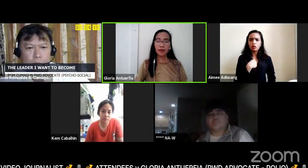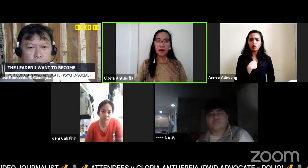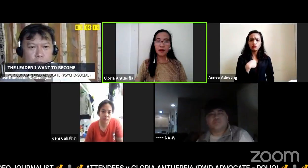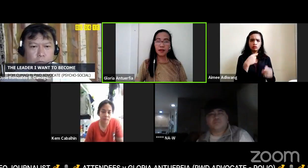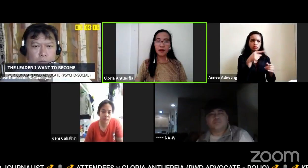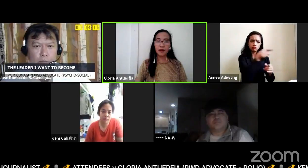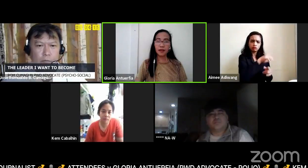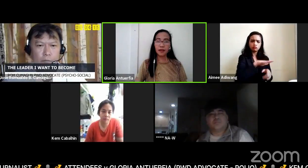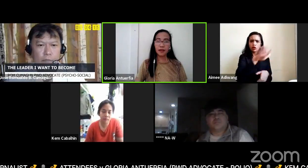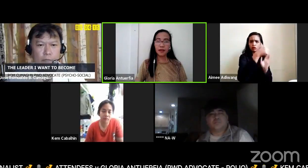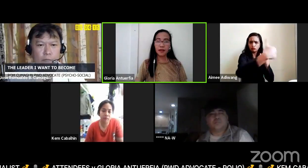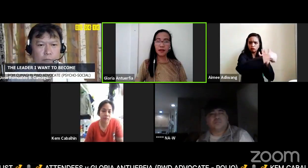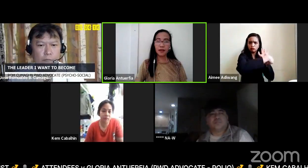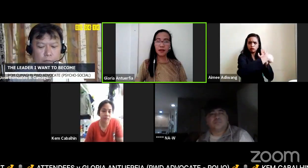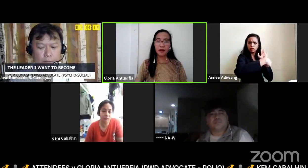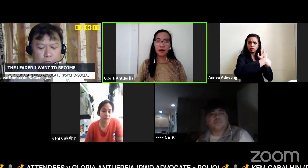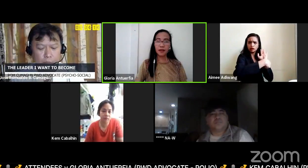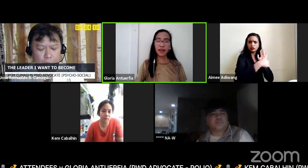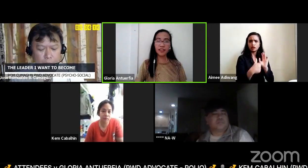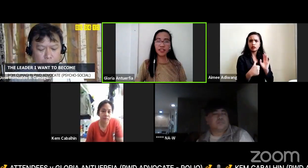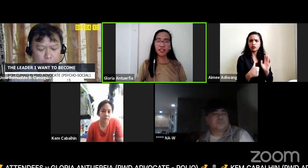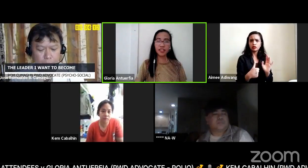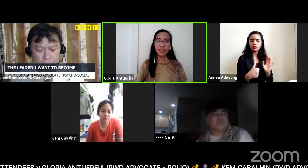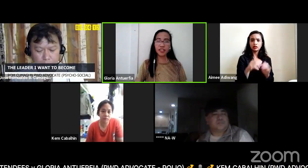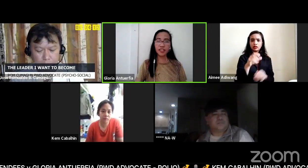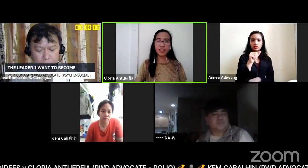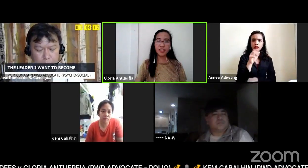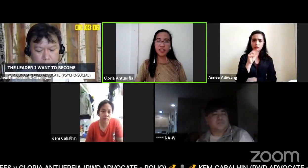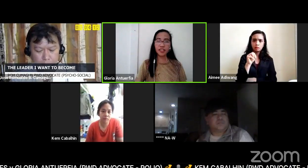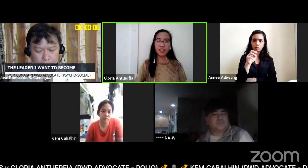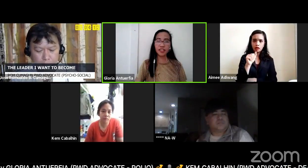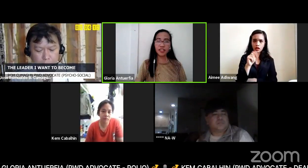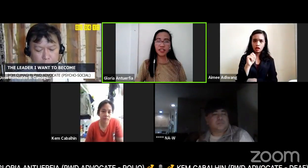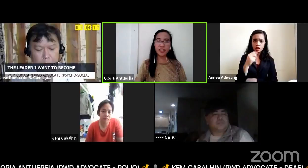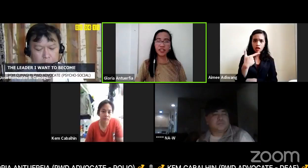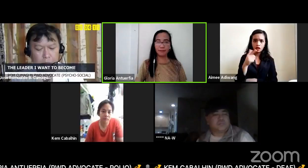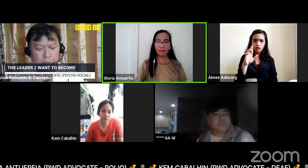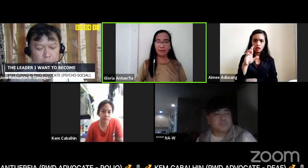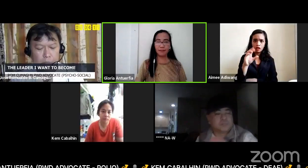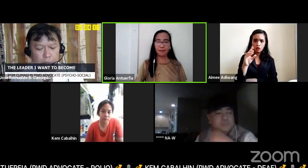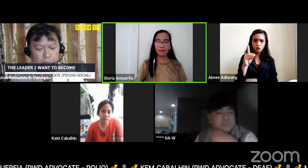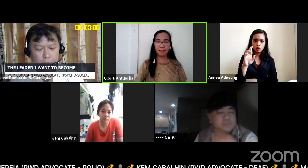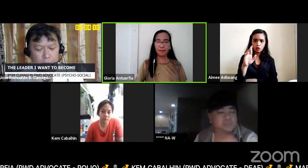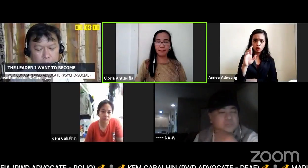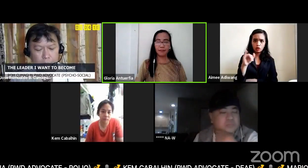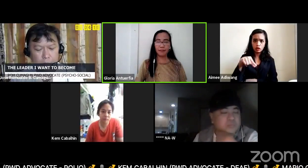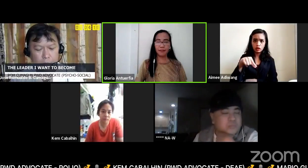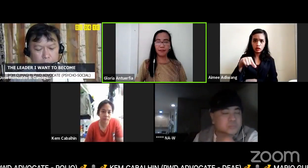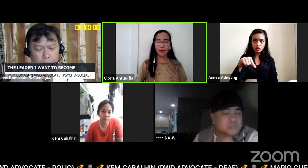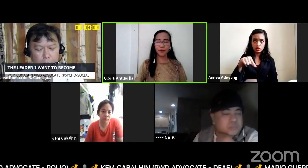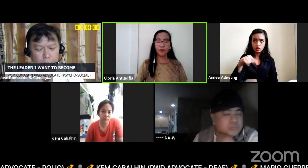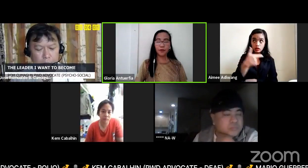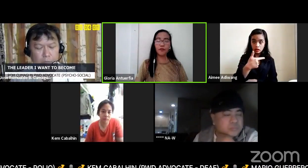at Amang Rodriguez Rizal as elected as president